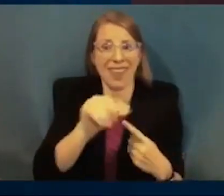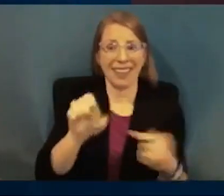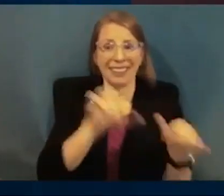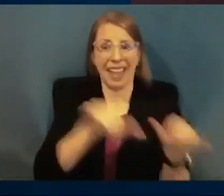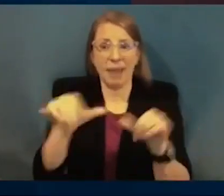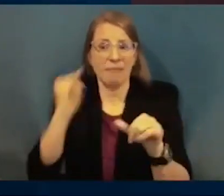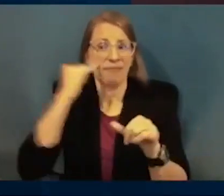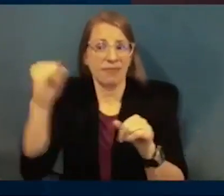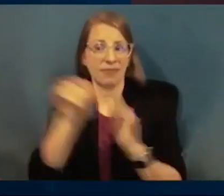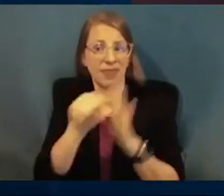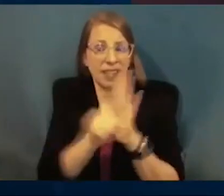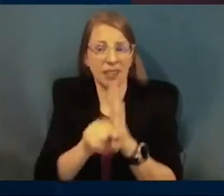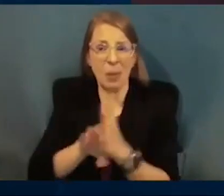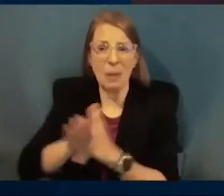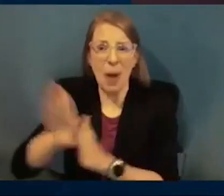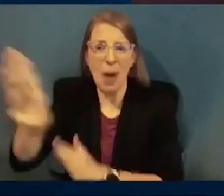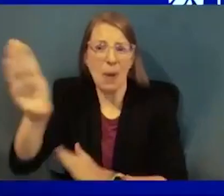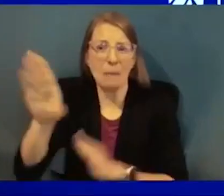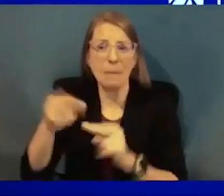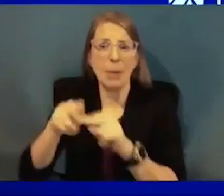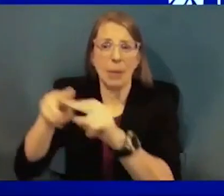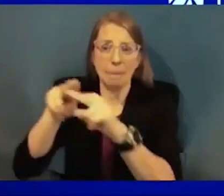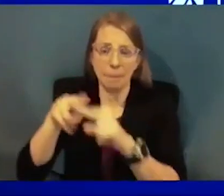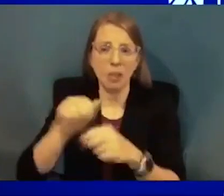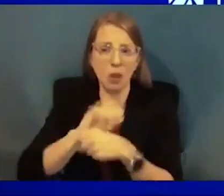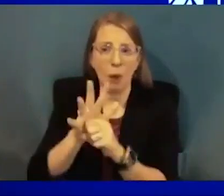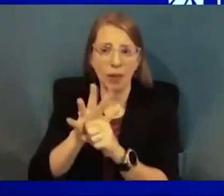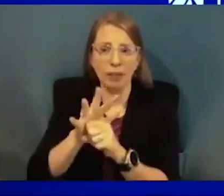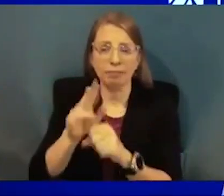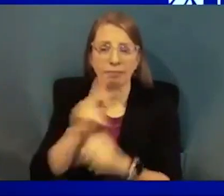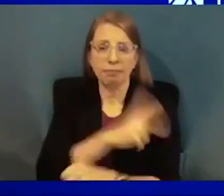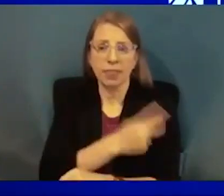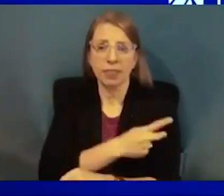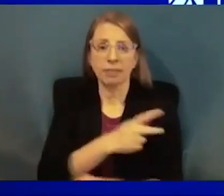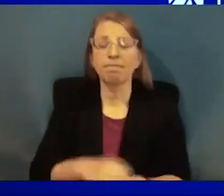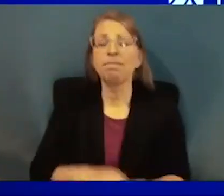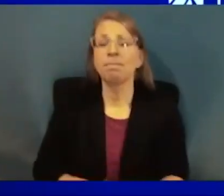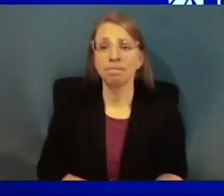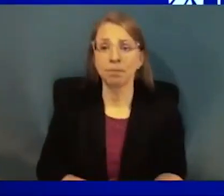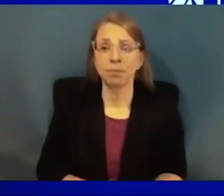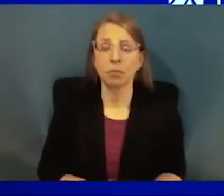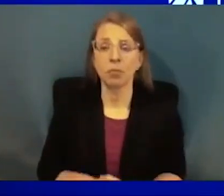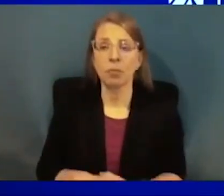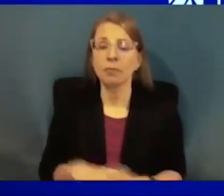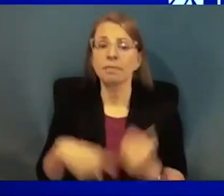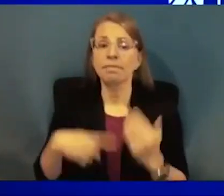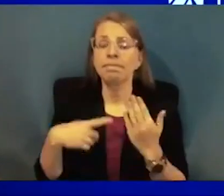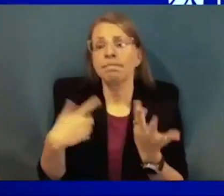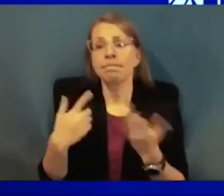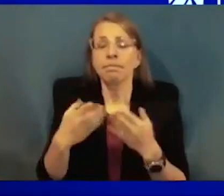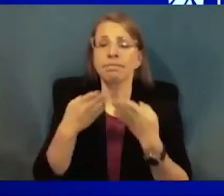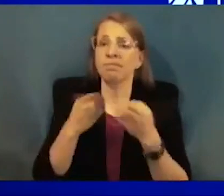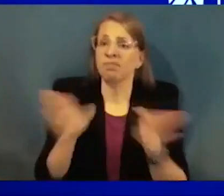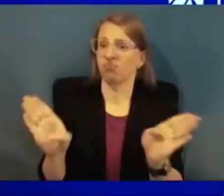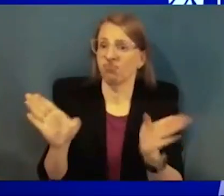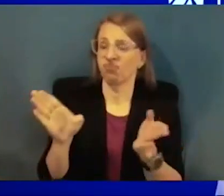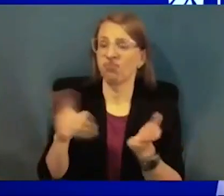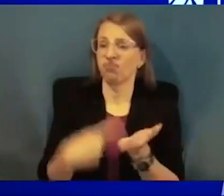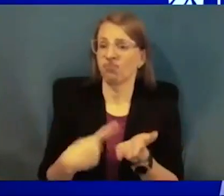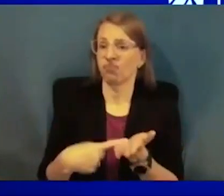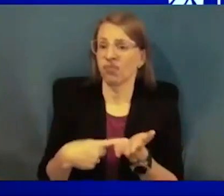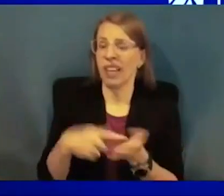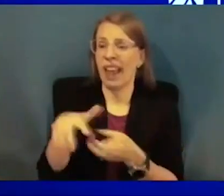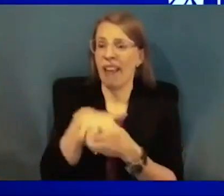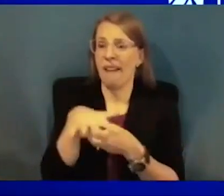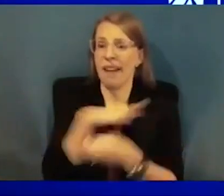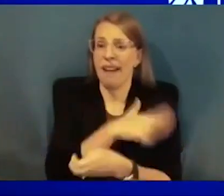our community. Yeah, I mean, just speaking in a broad stroke around the metro area hospitals, all